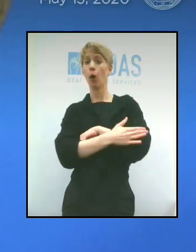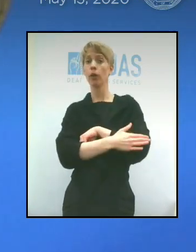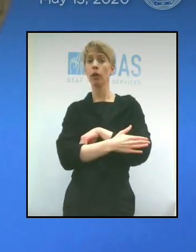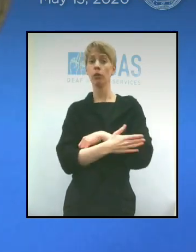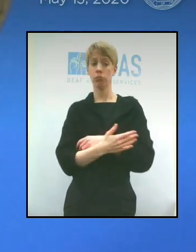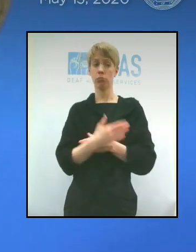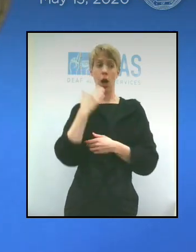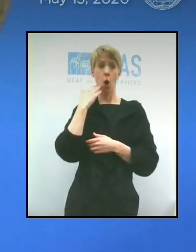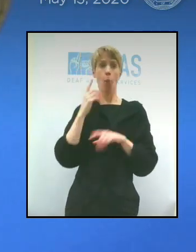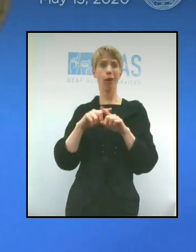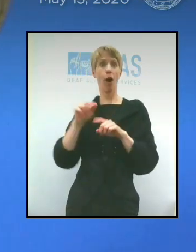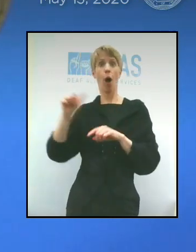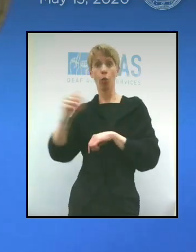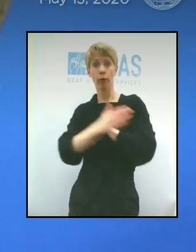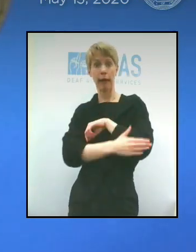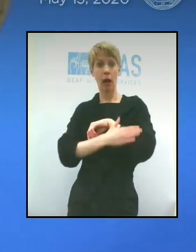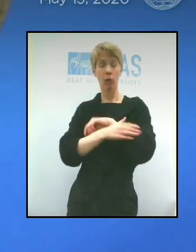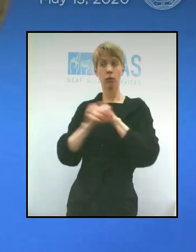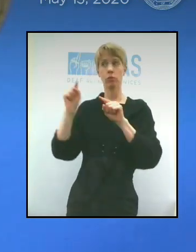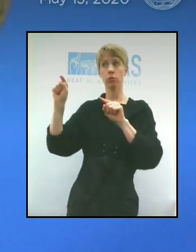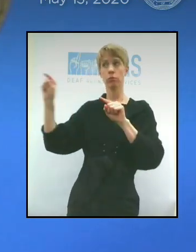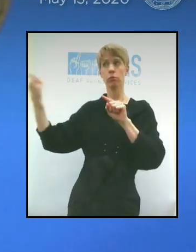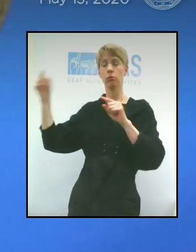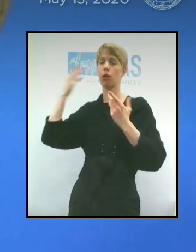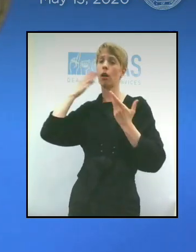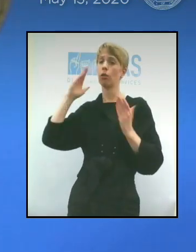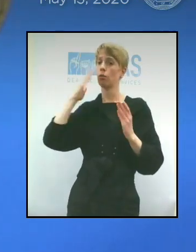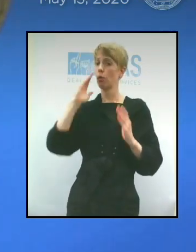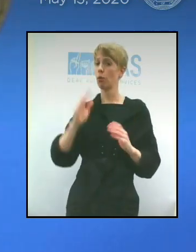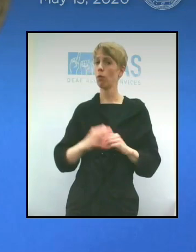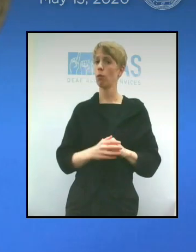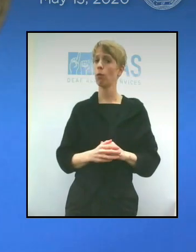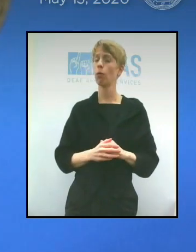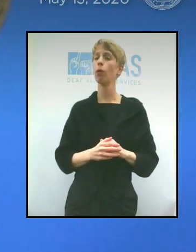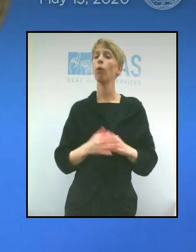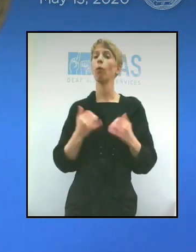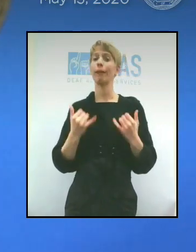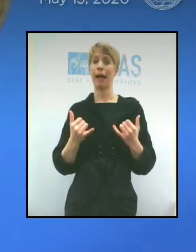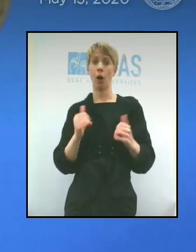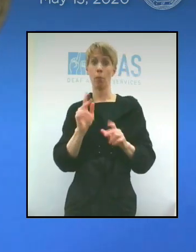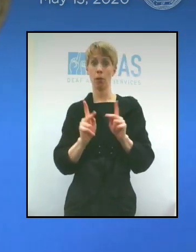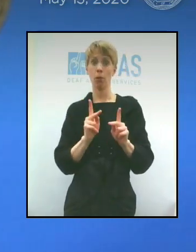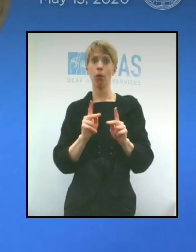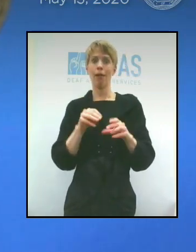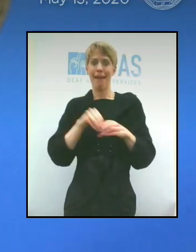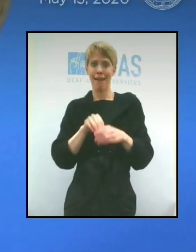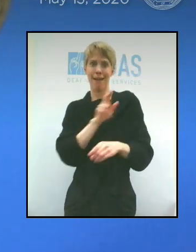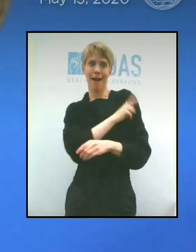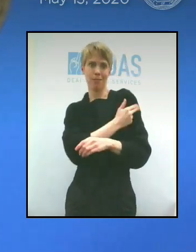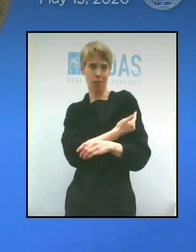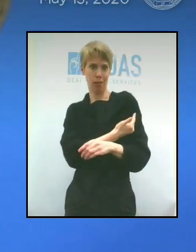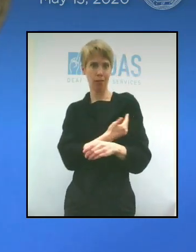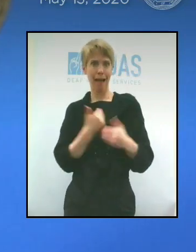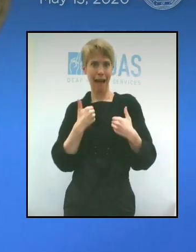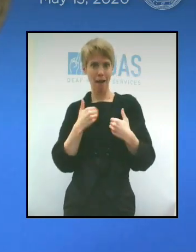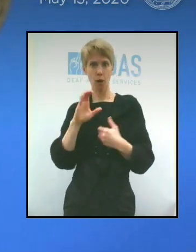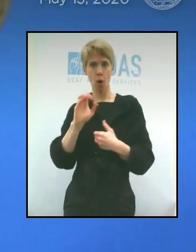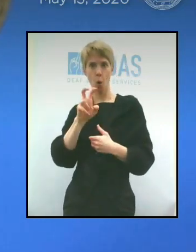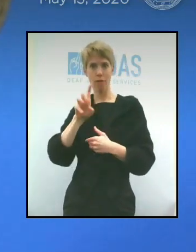counties. As I noted, there are not many, but there are people in hospital with COVID-19 in